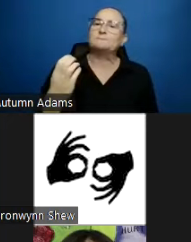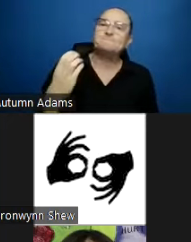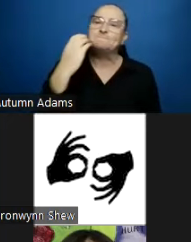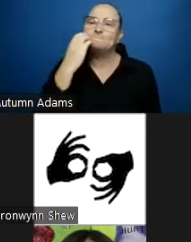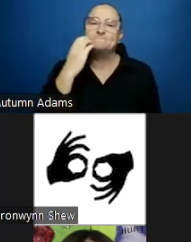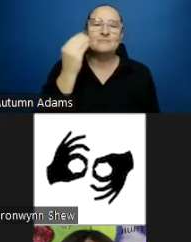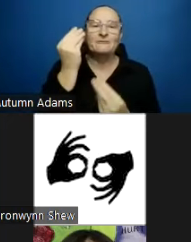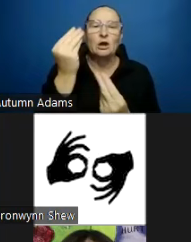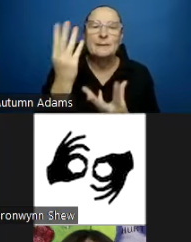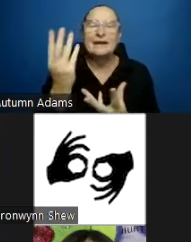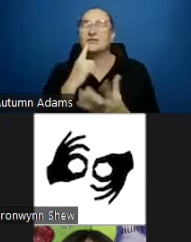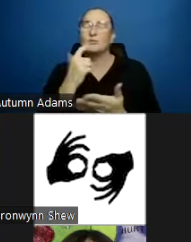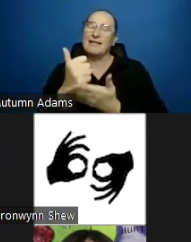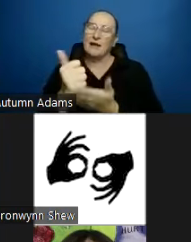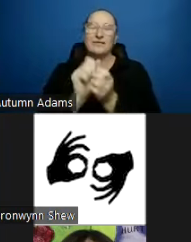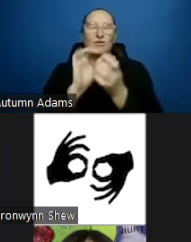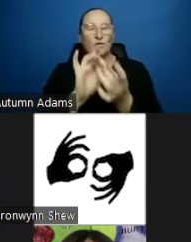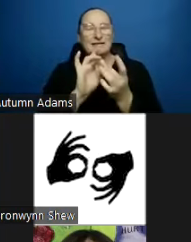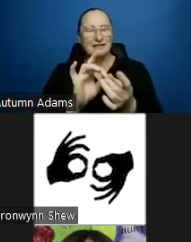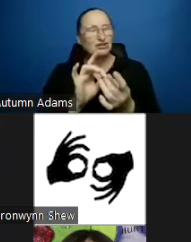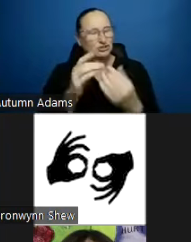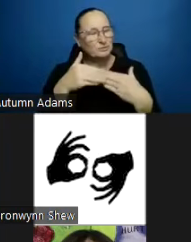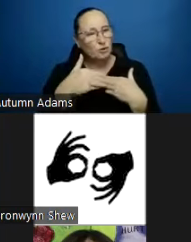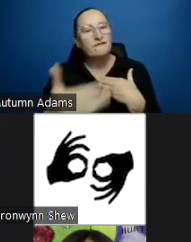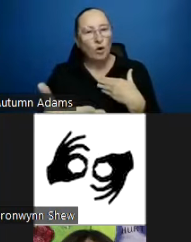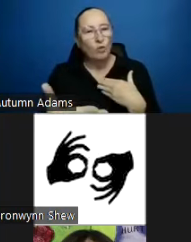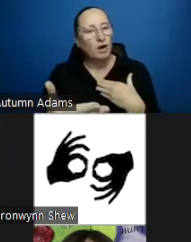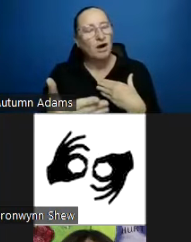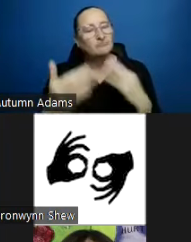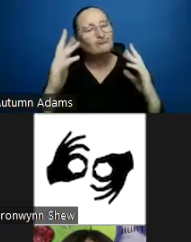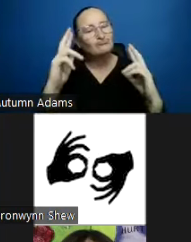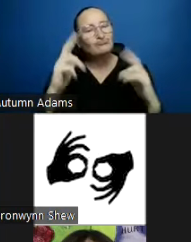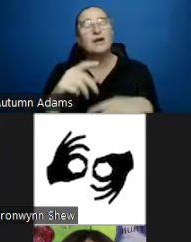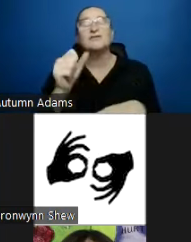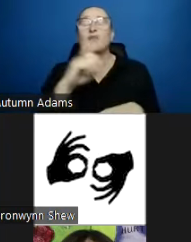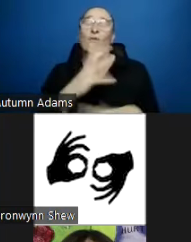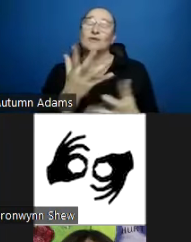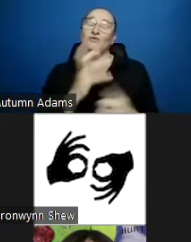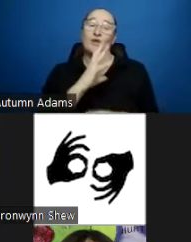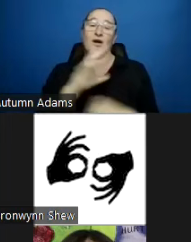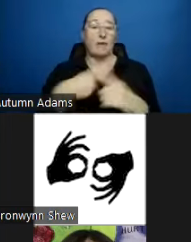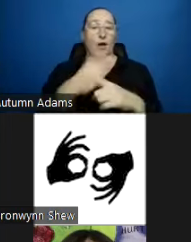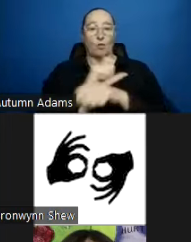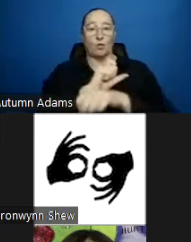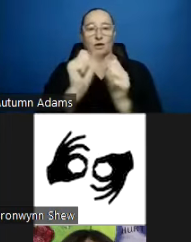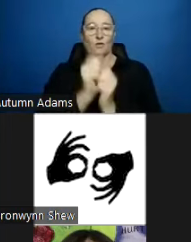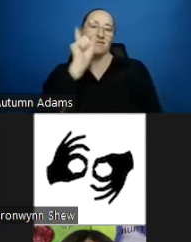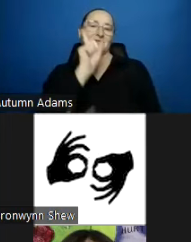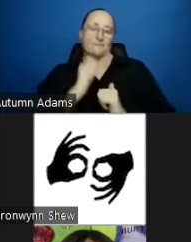with your relationships going forward. So I want to talk about working with deaf